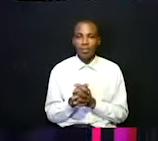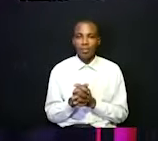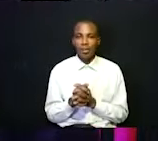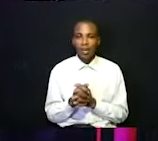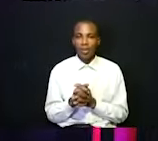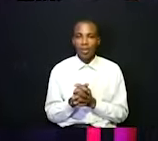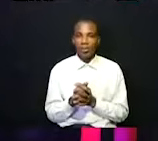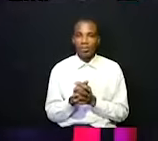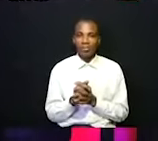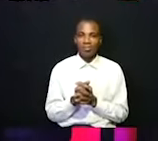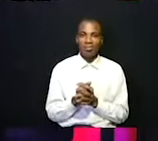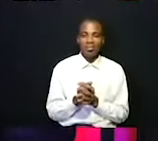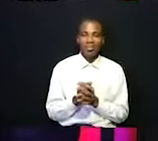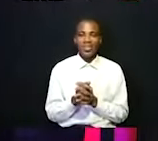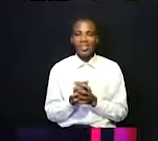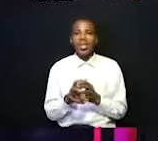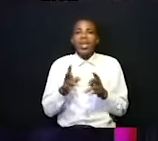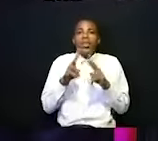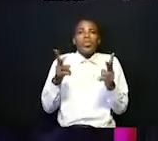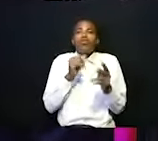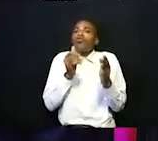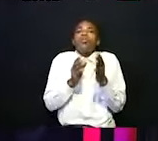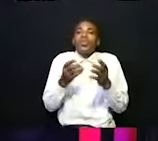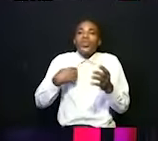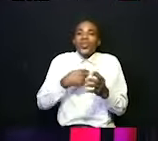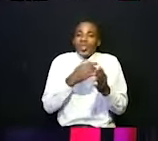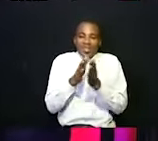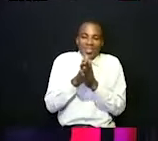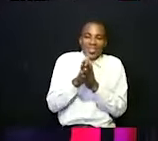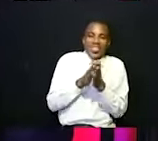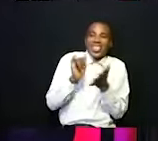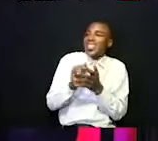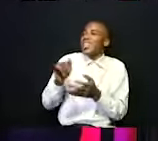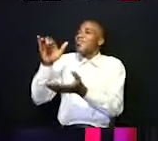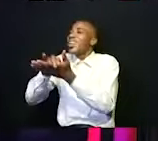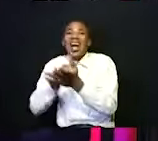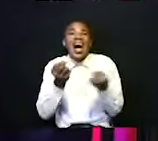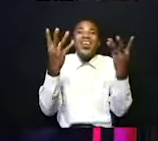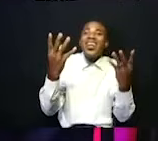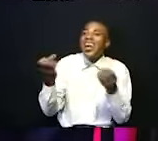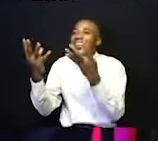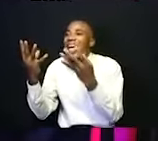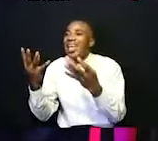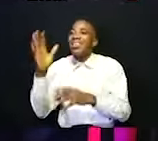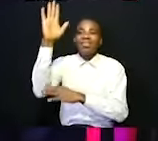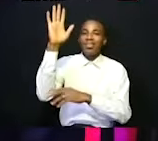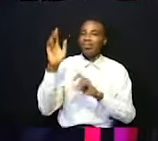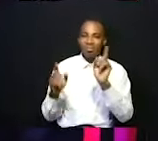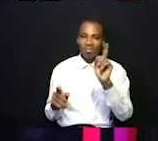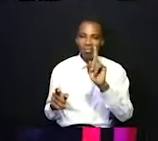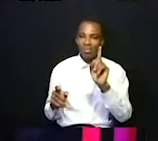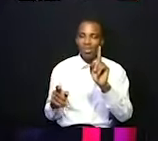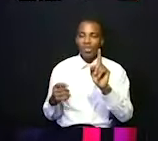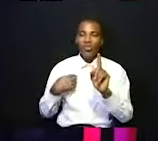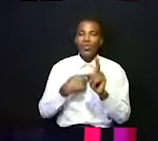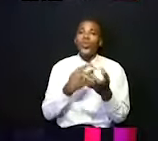our interest in the church is not how many people are married, show me your hands, but let us look at the kind of